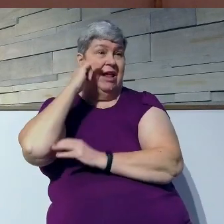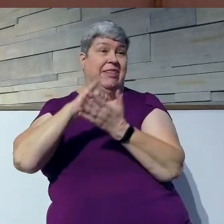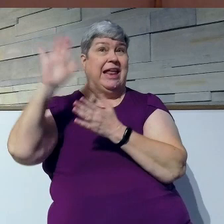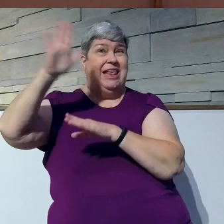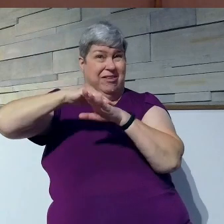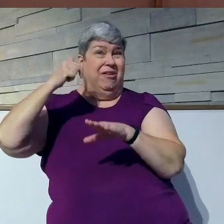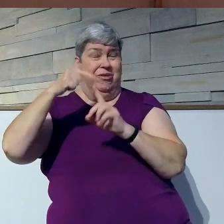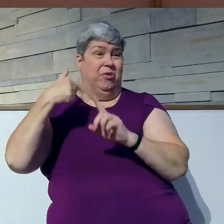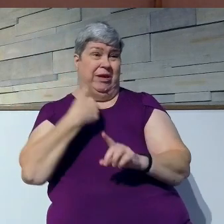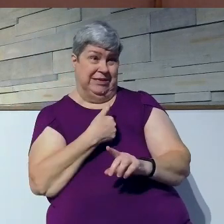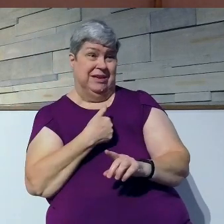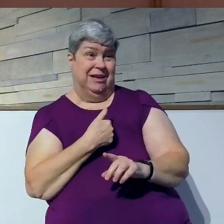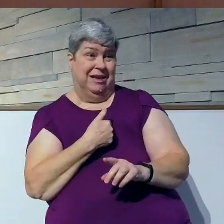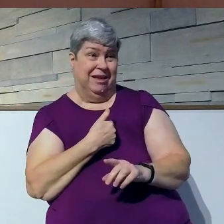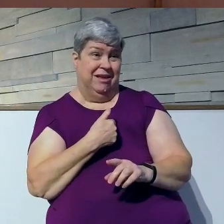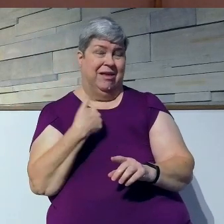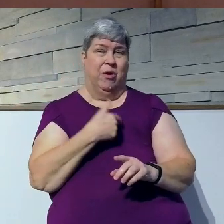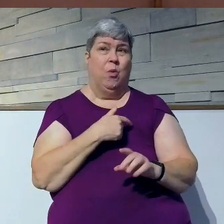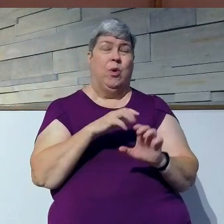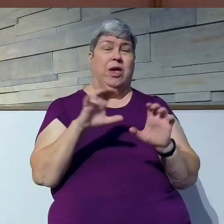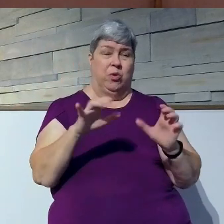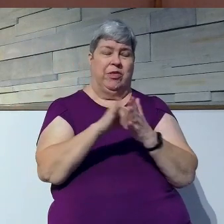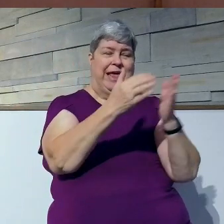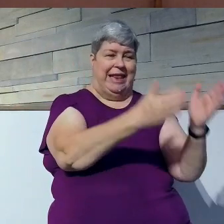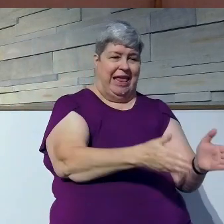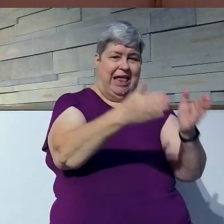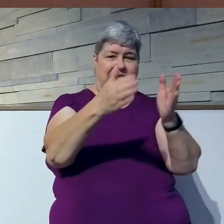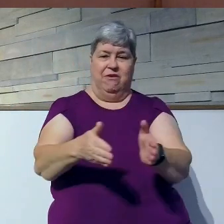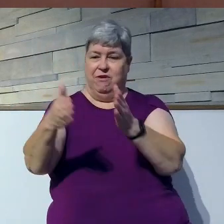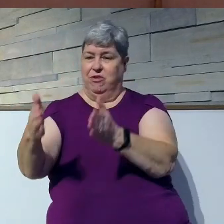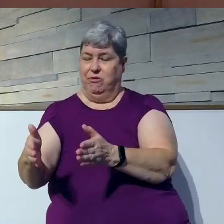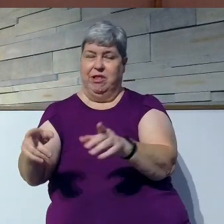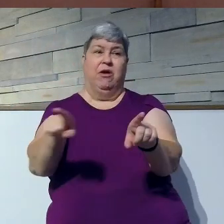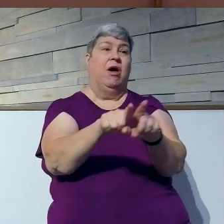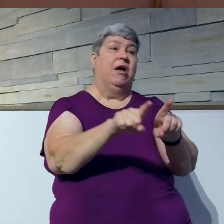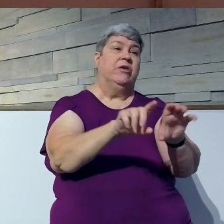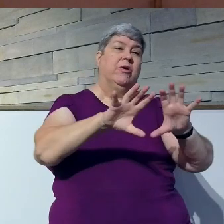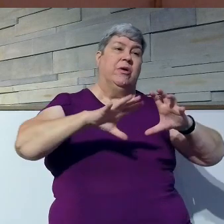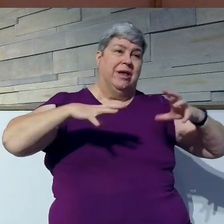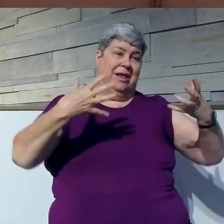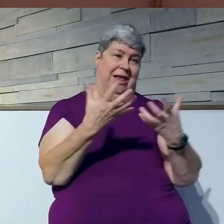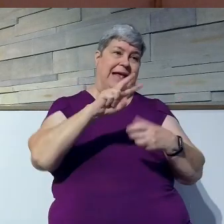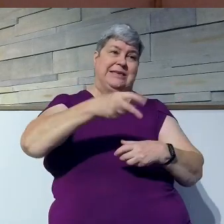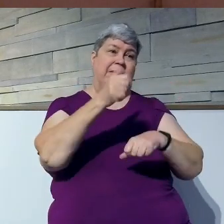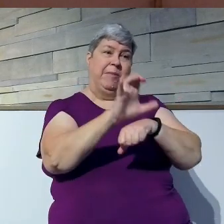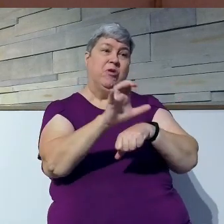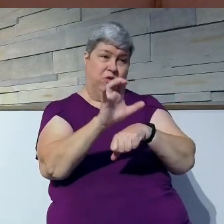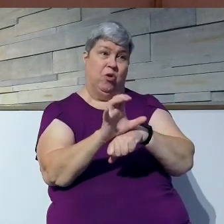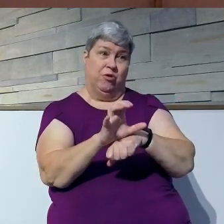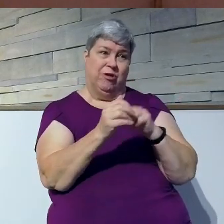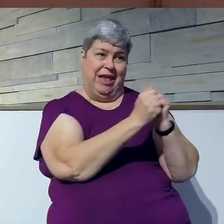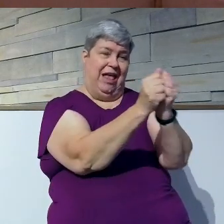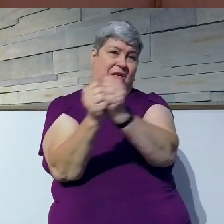been put upon us. And we do that as individuals, and we do that as Second Baptist